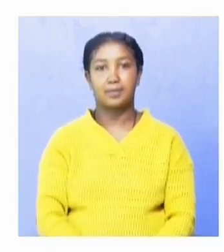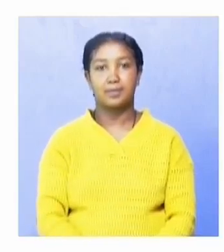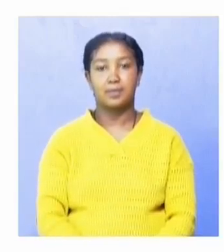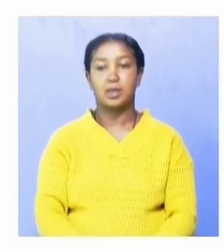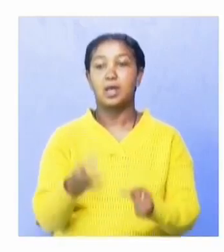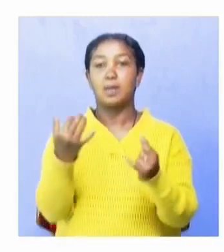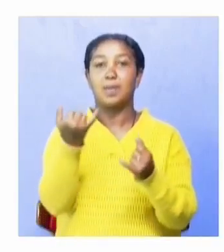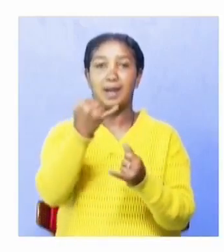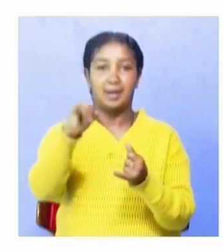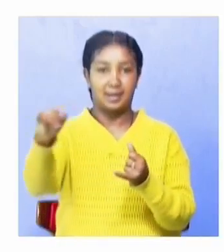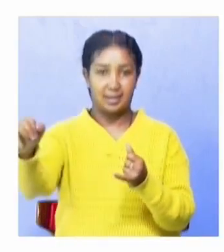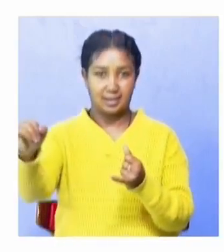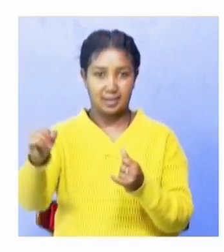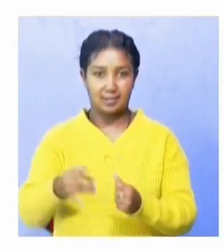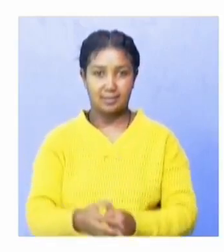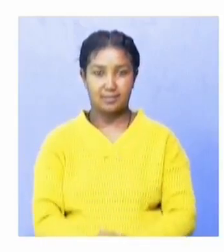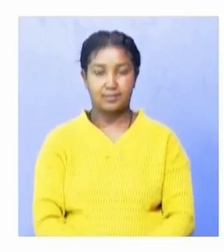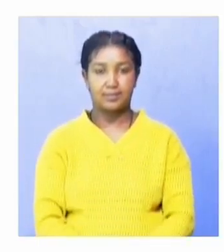playing.